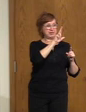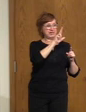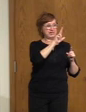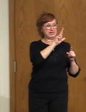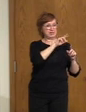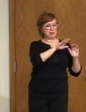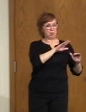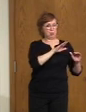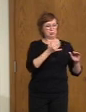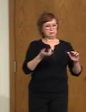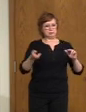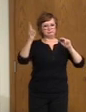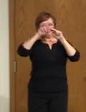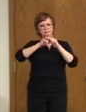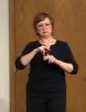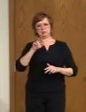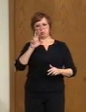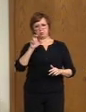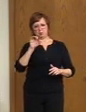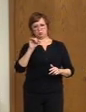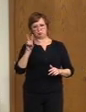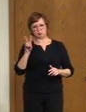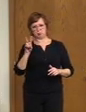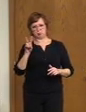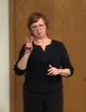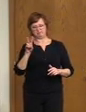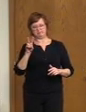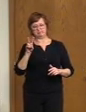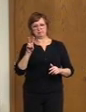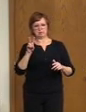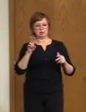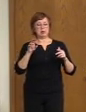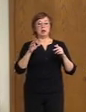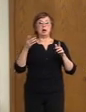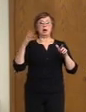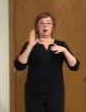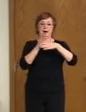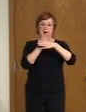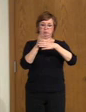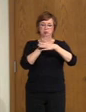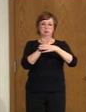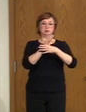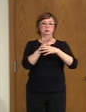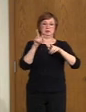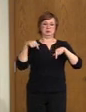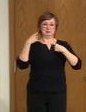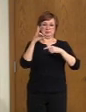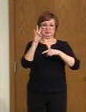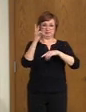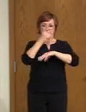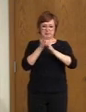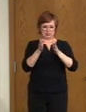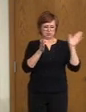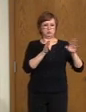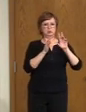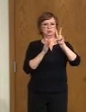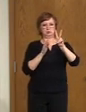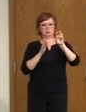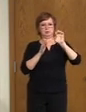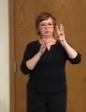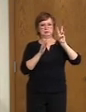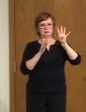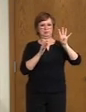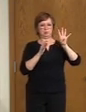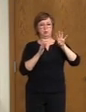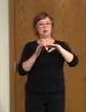want to look at the averages. So our 7-day average still is around that 264 mark, 21.8 cases per